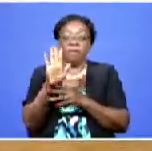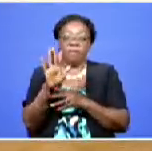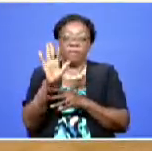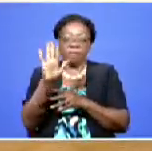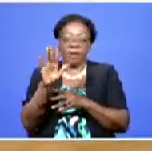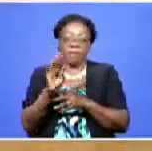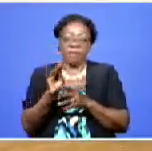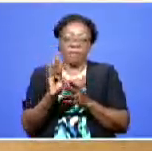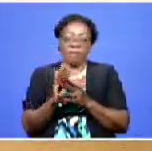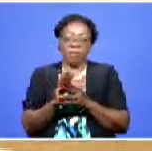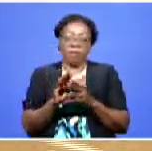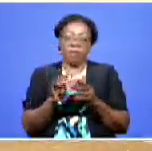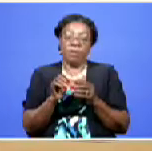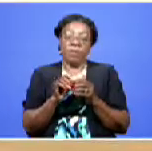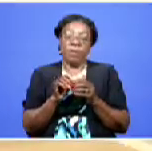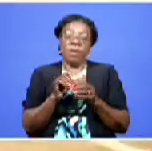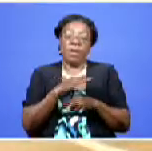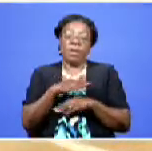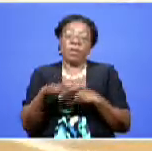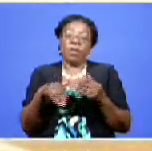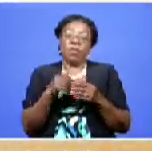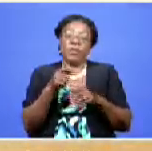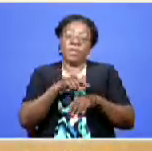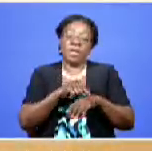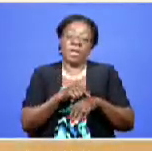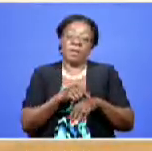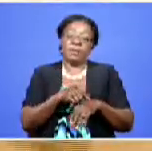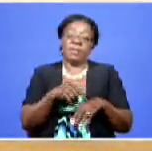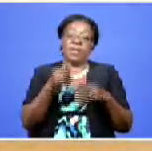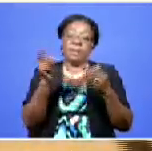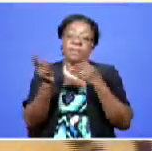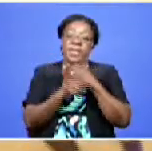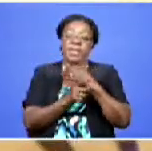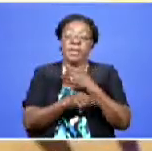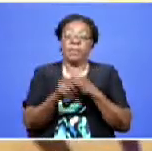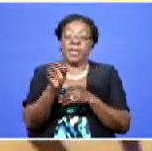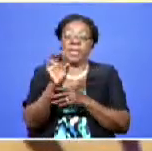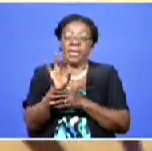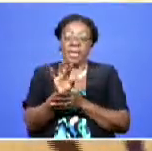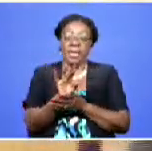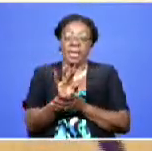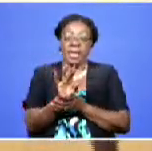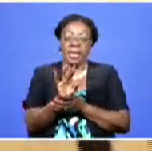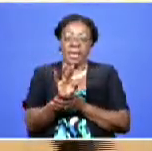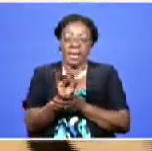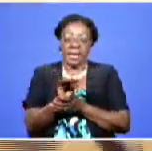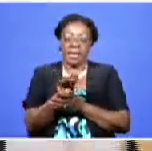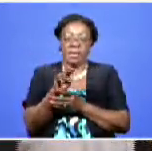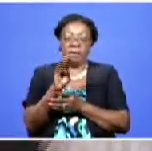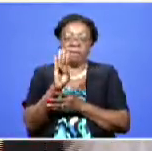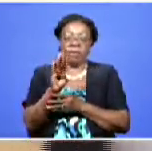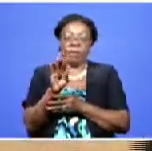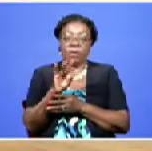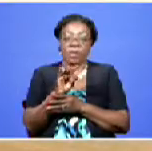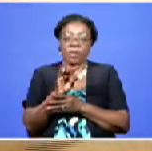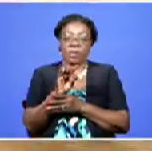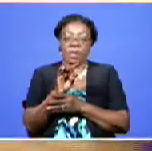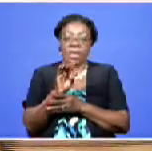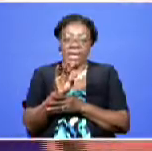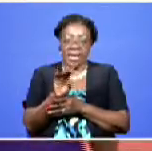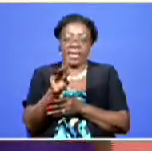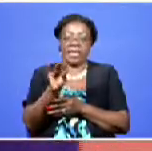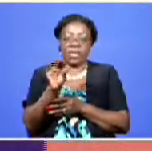that deficit too much to overcome. Rebels win 82-72. Martin Conliff leading the win, a game-high 26 points.